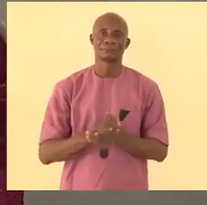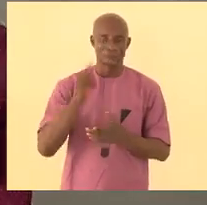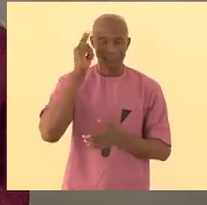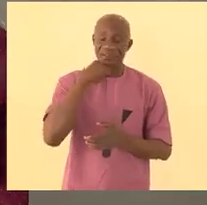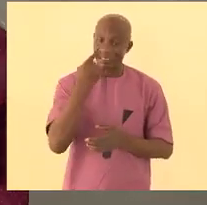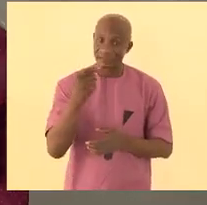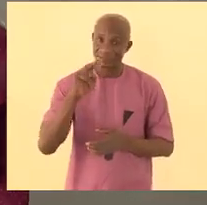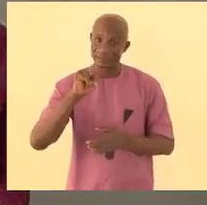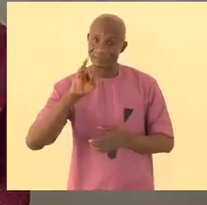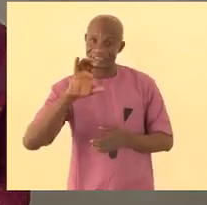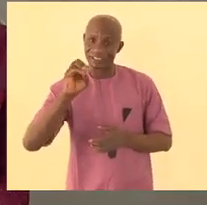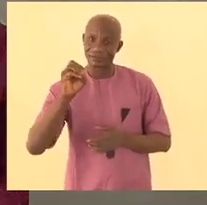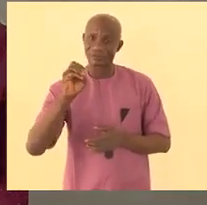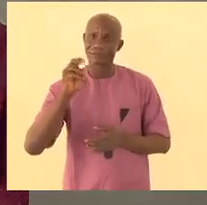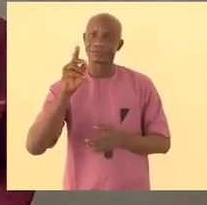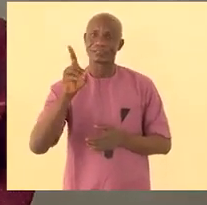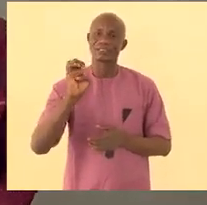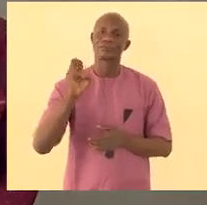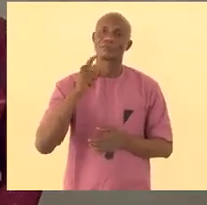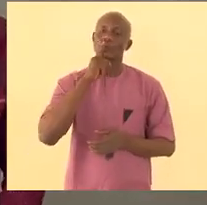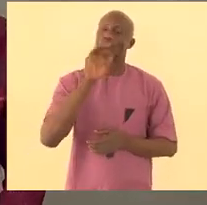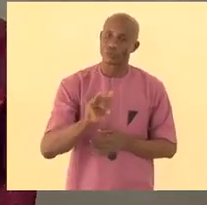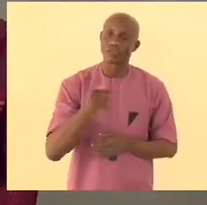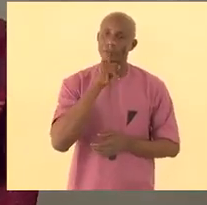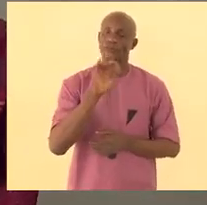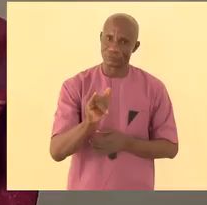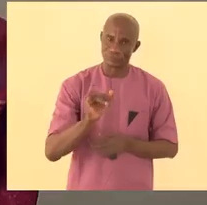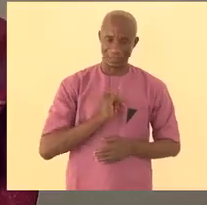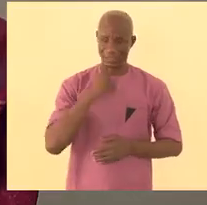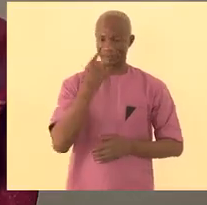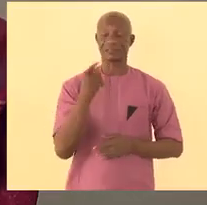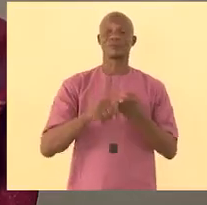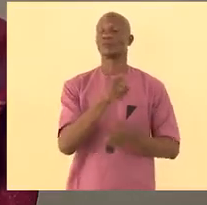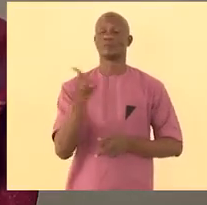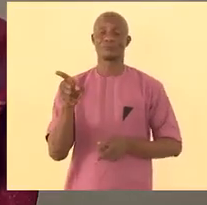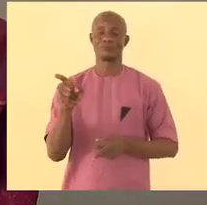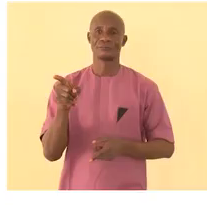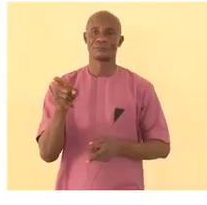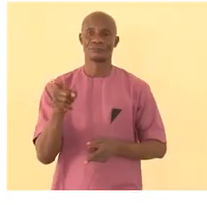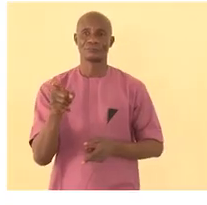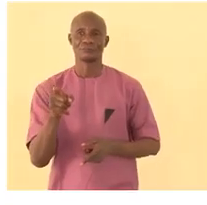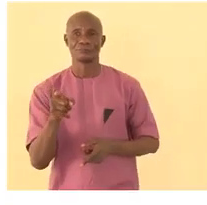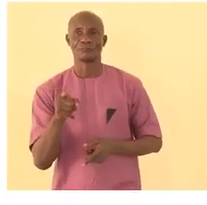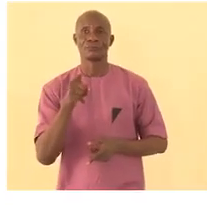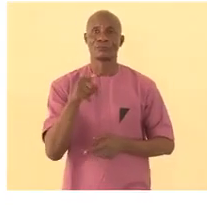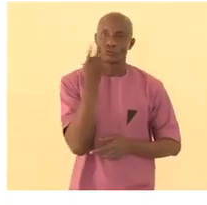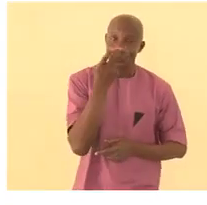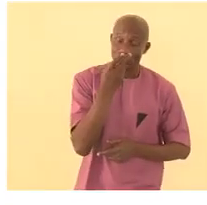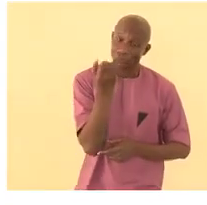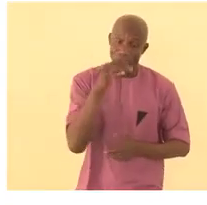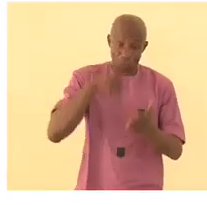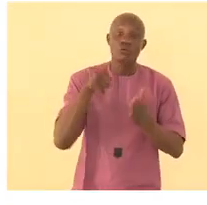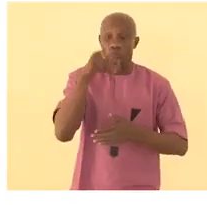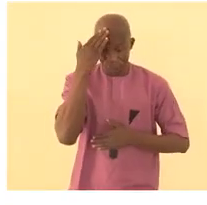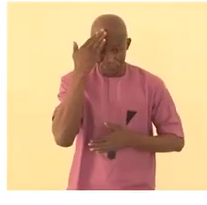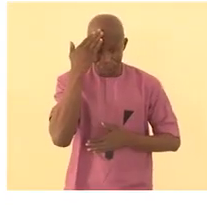He tells Nicodemus, "Truly, truly, I say to you, we speak of what we